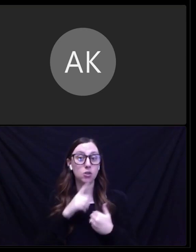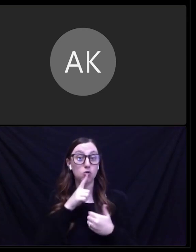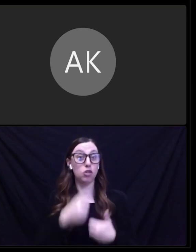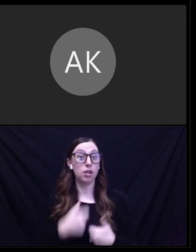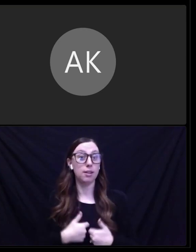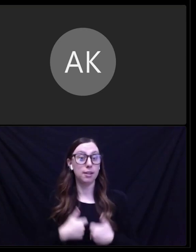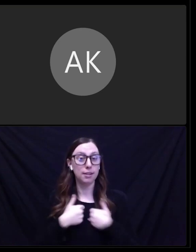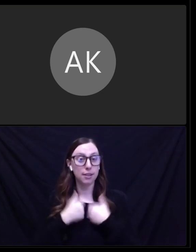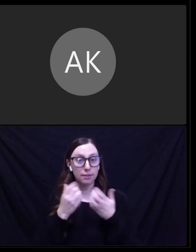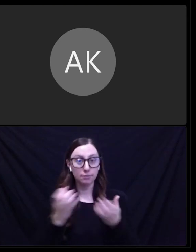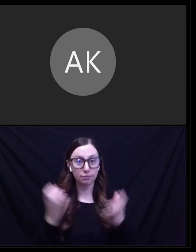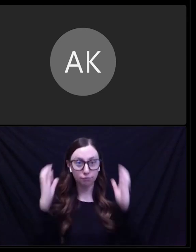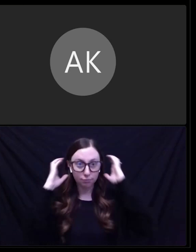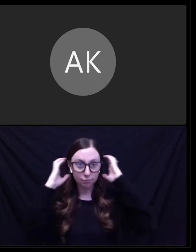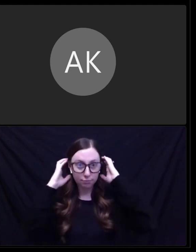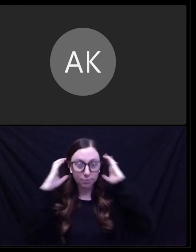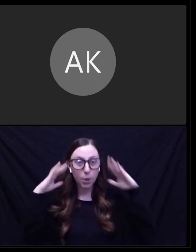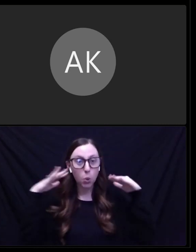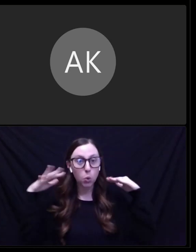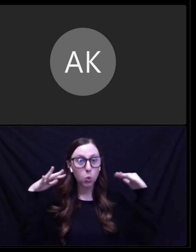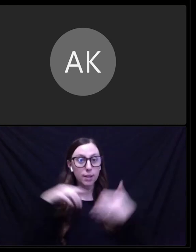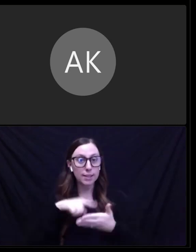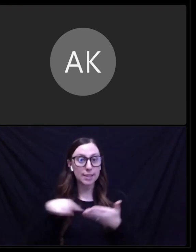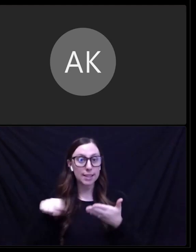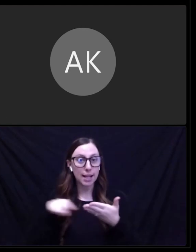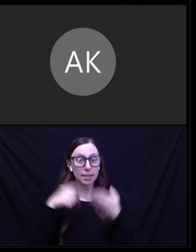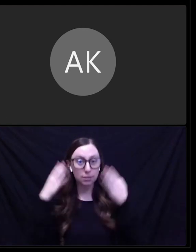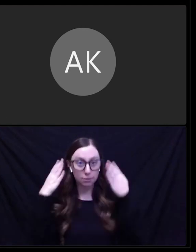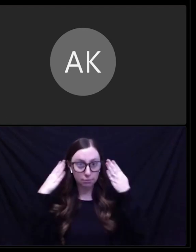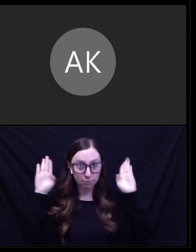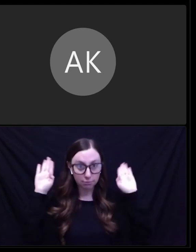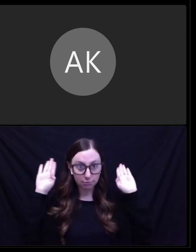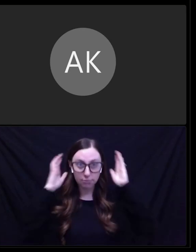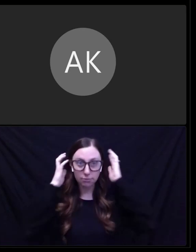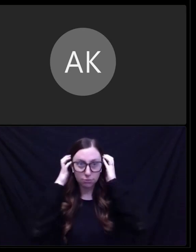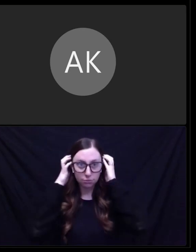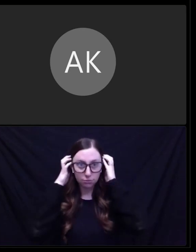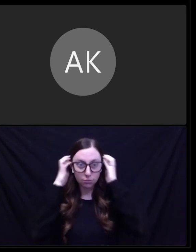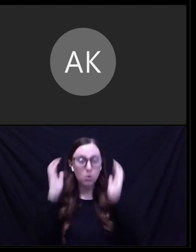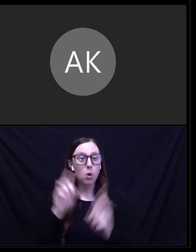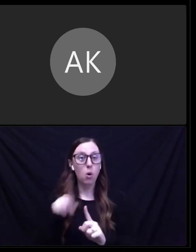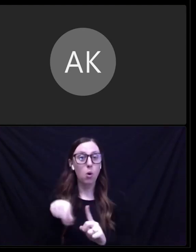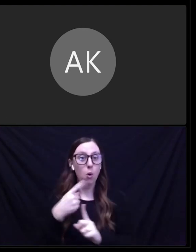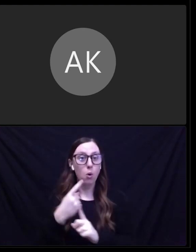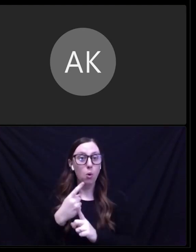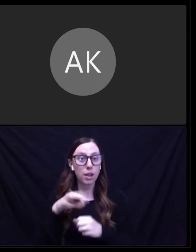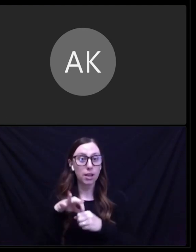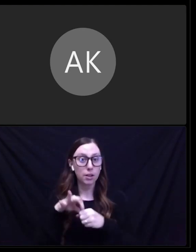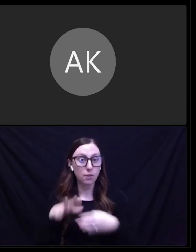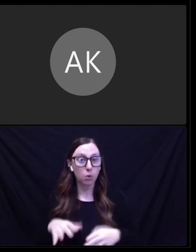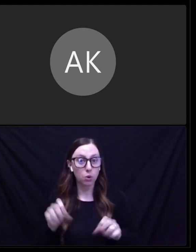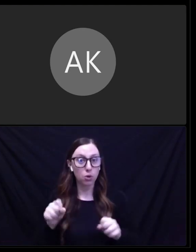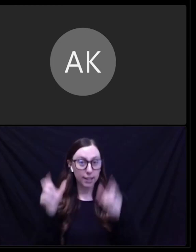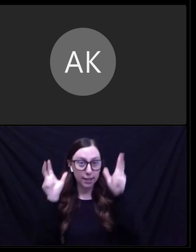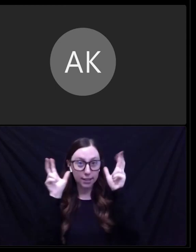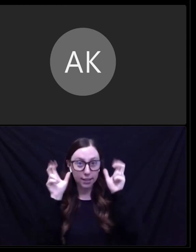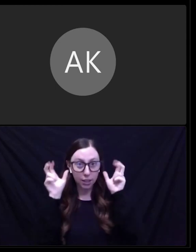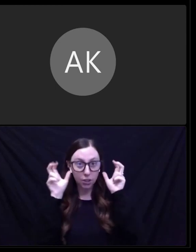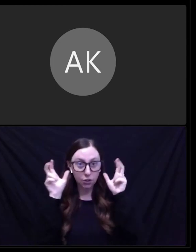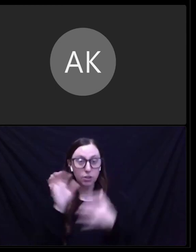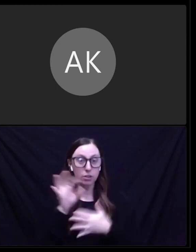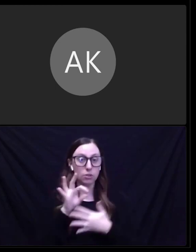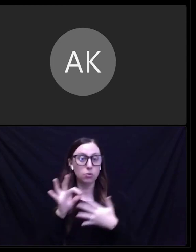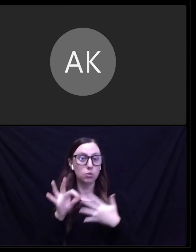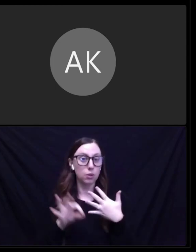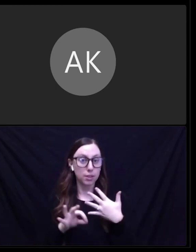is a set of noise-canceling headphones. Only the voter is hearing the choices. It is plugged